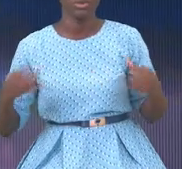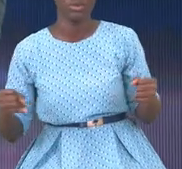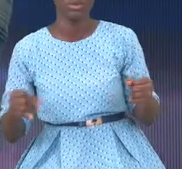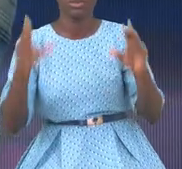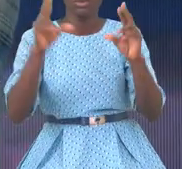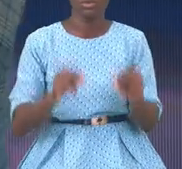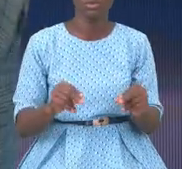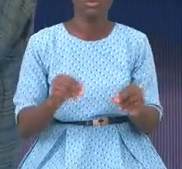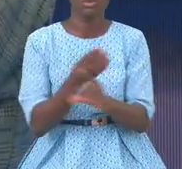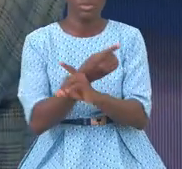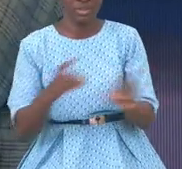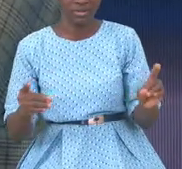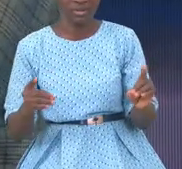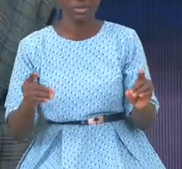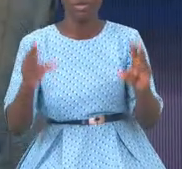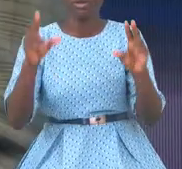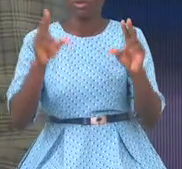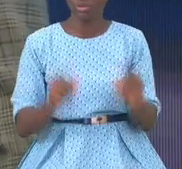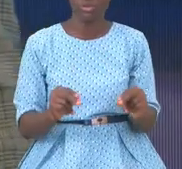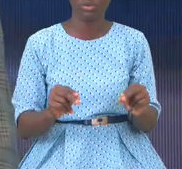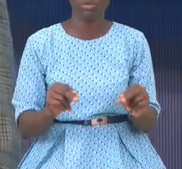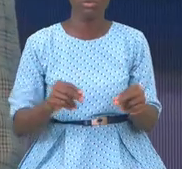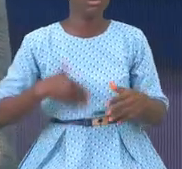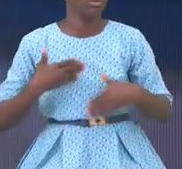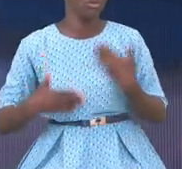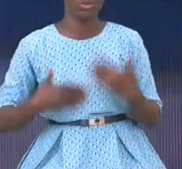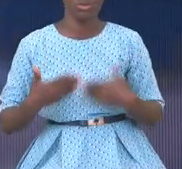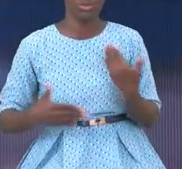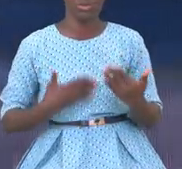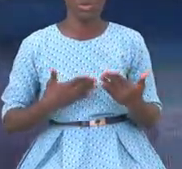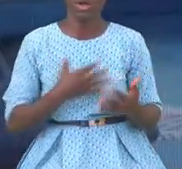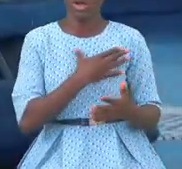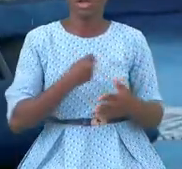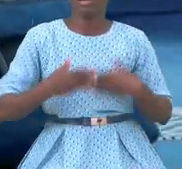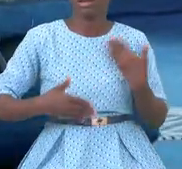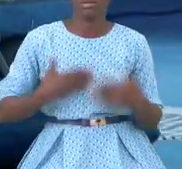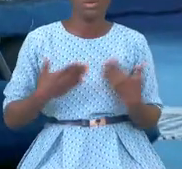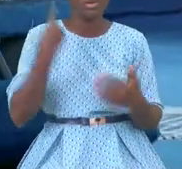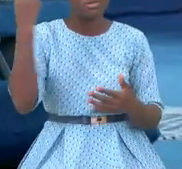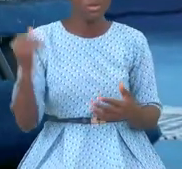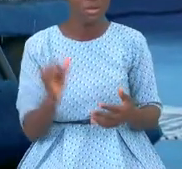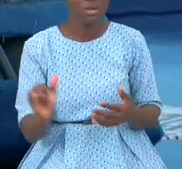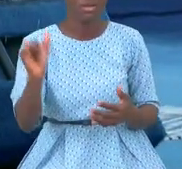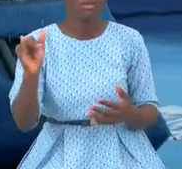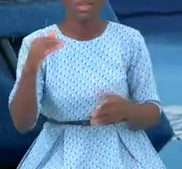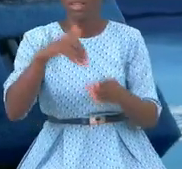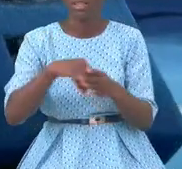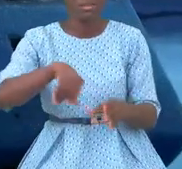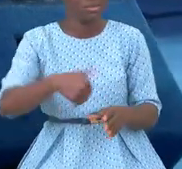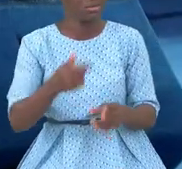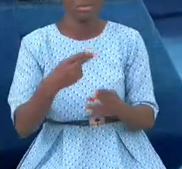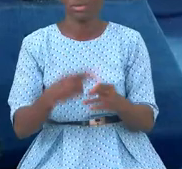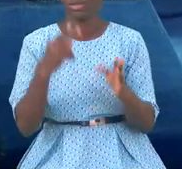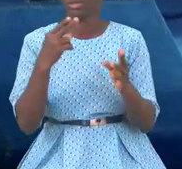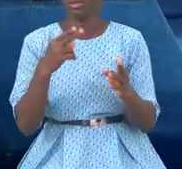there joy and happiness forever and ever in any other name, for there is no other name,